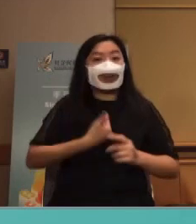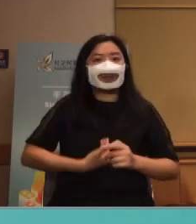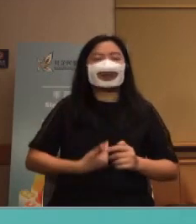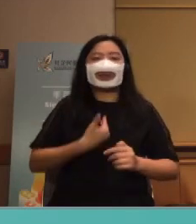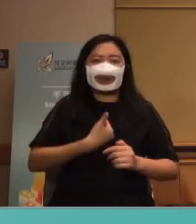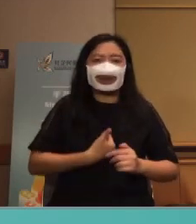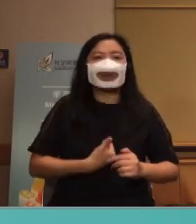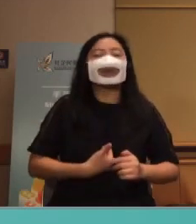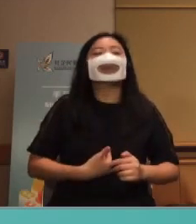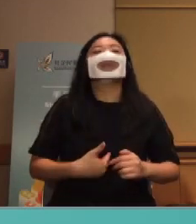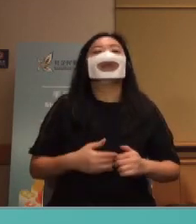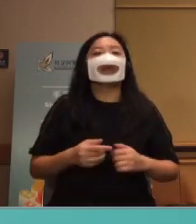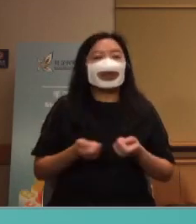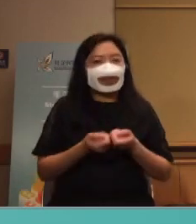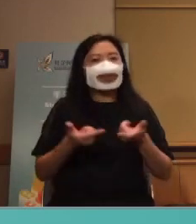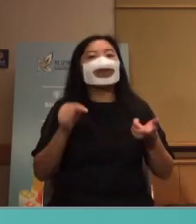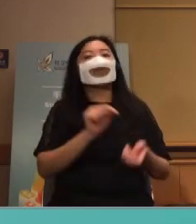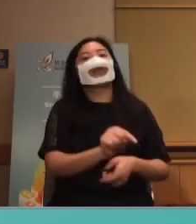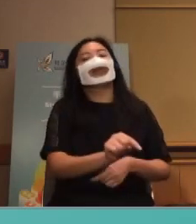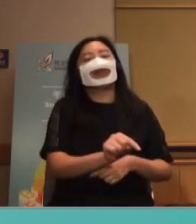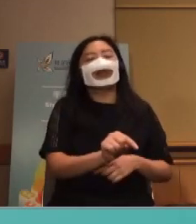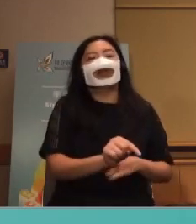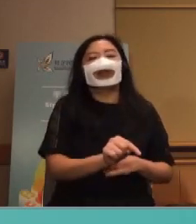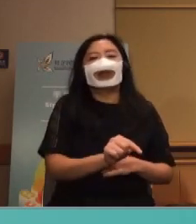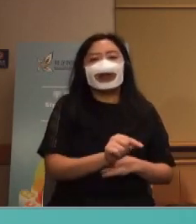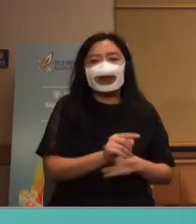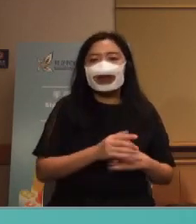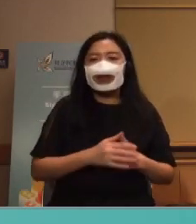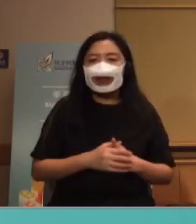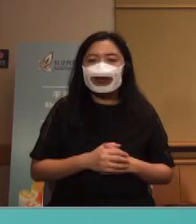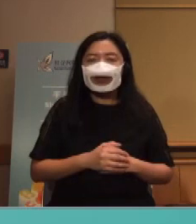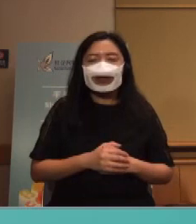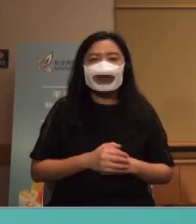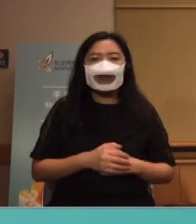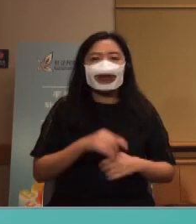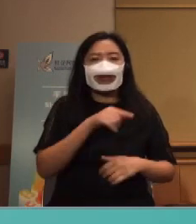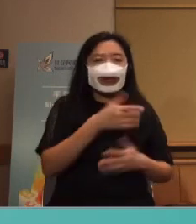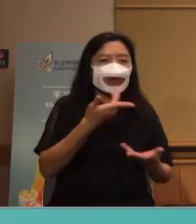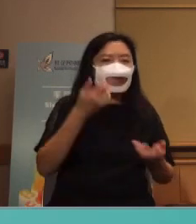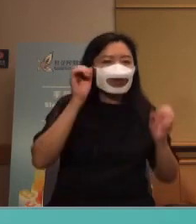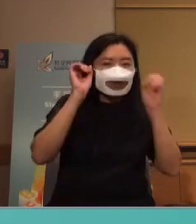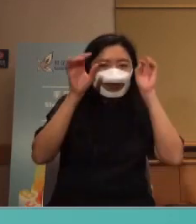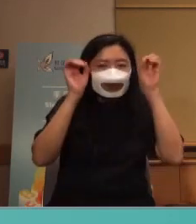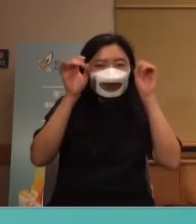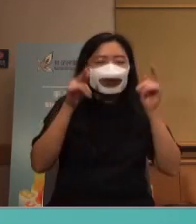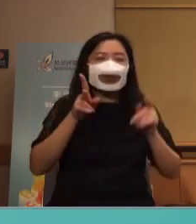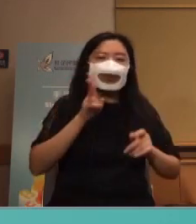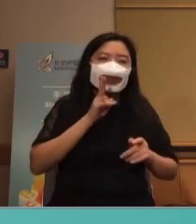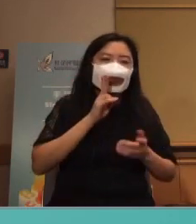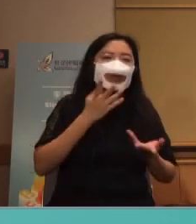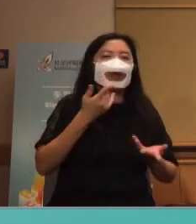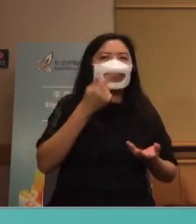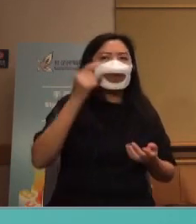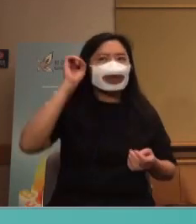they generate a lot of applications and ways how to generalize, how to maximize